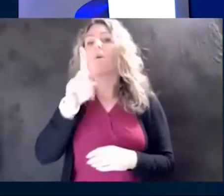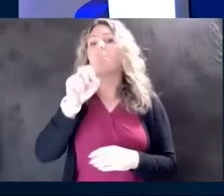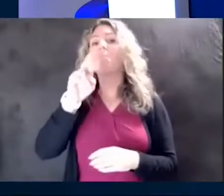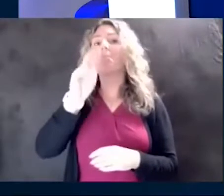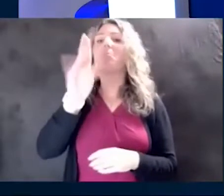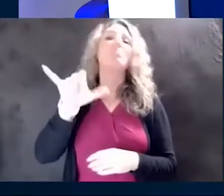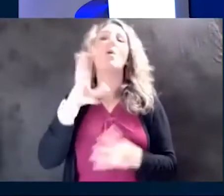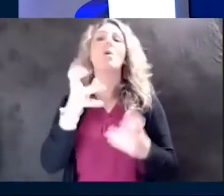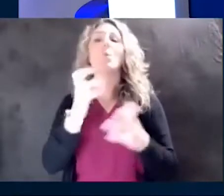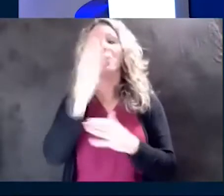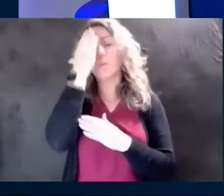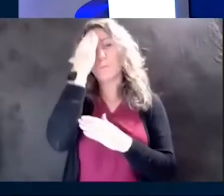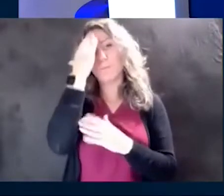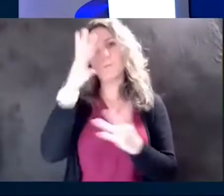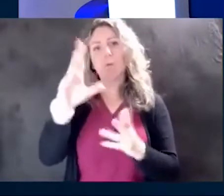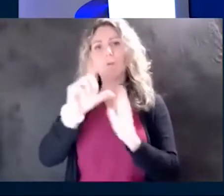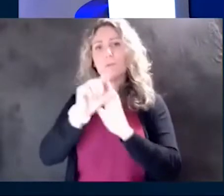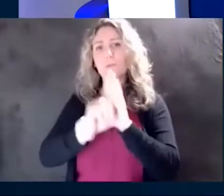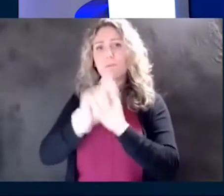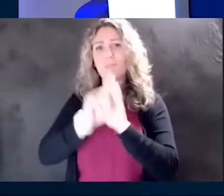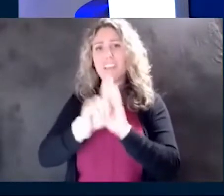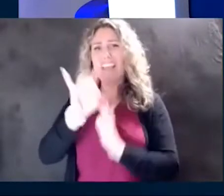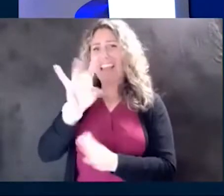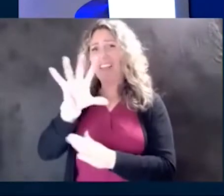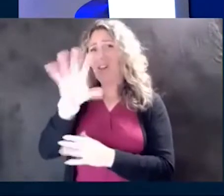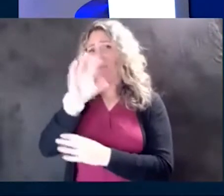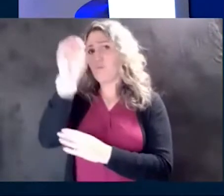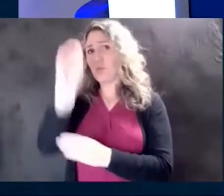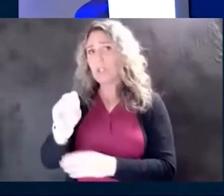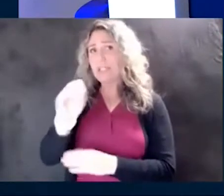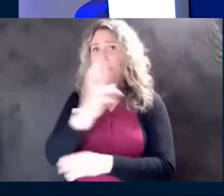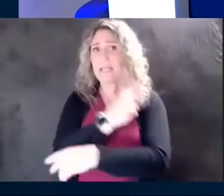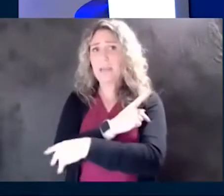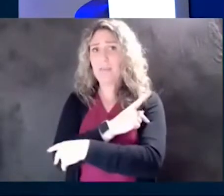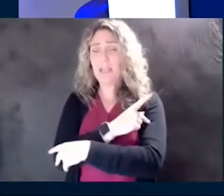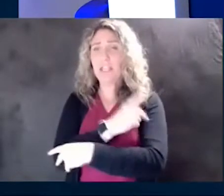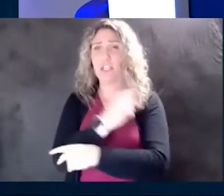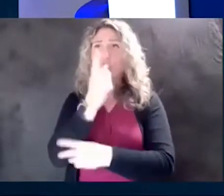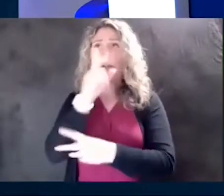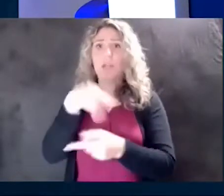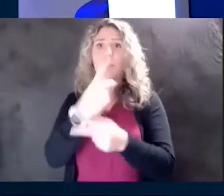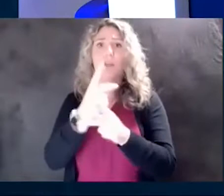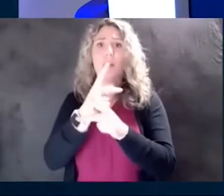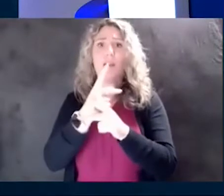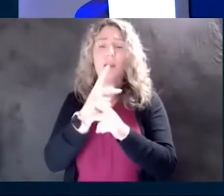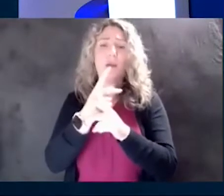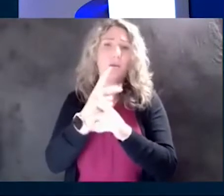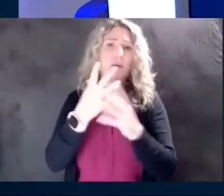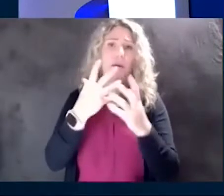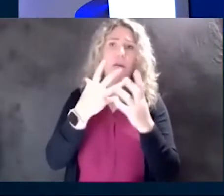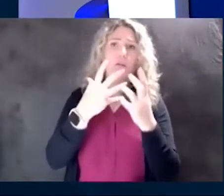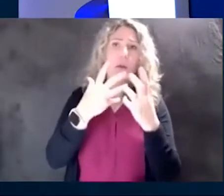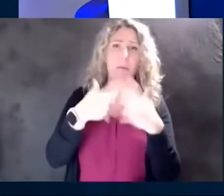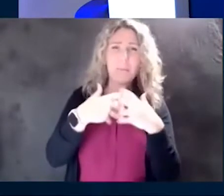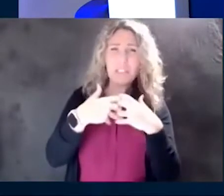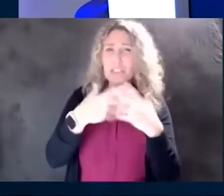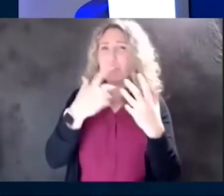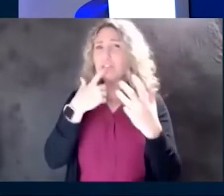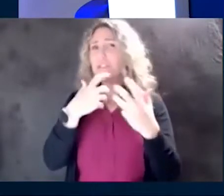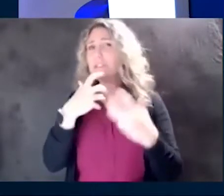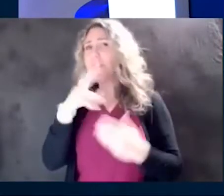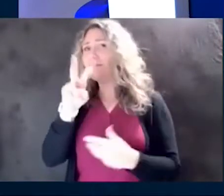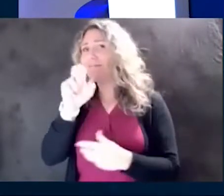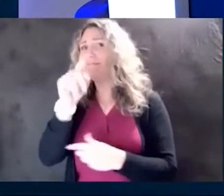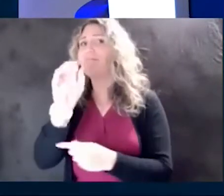Springfield, it's been reported that 85% of the patients are on some kind of mechanical ventilation. Marty asks, what does